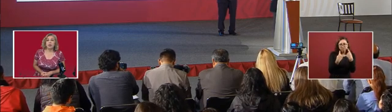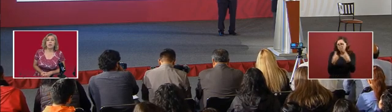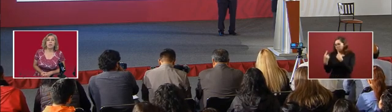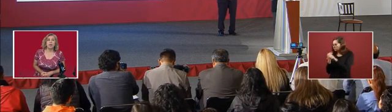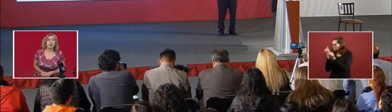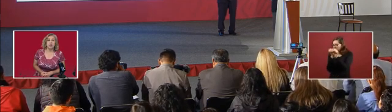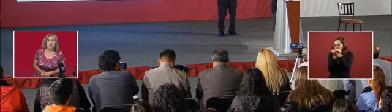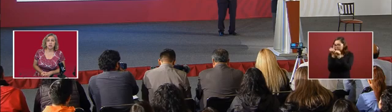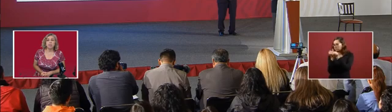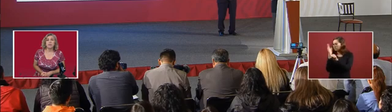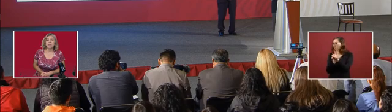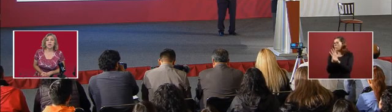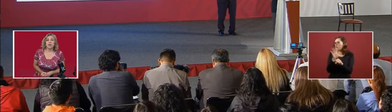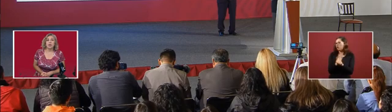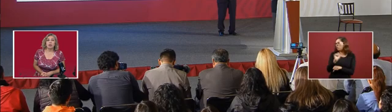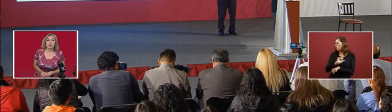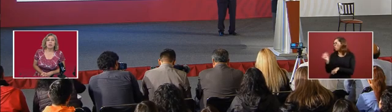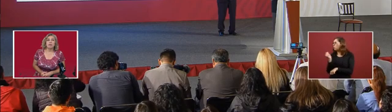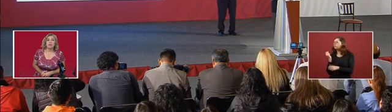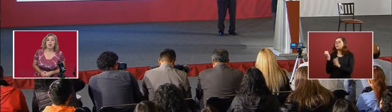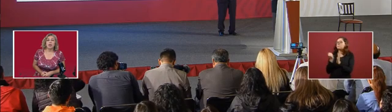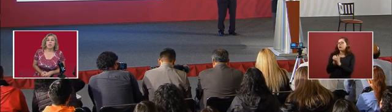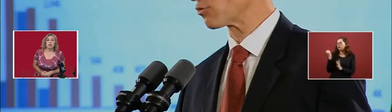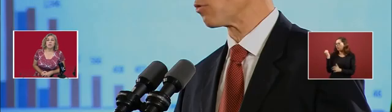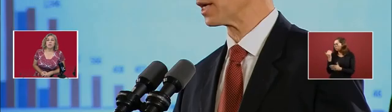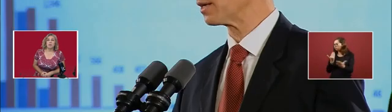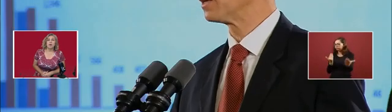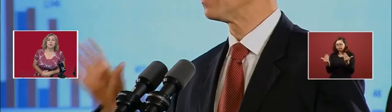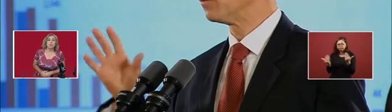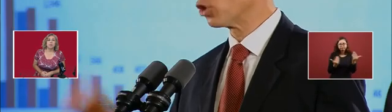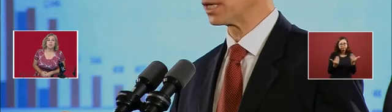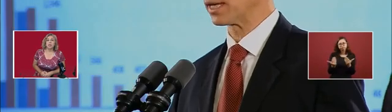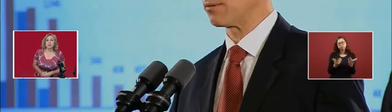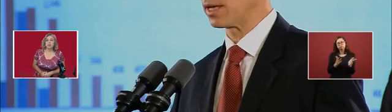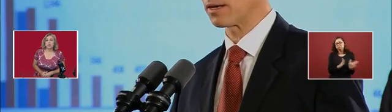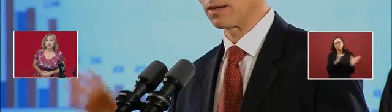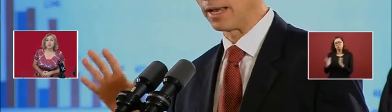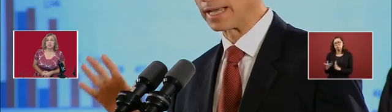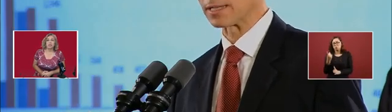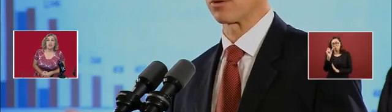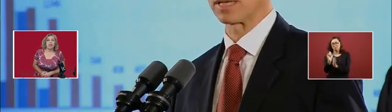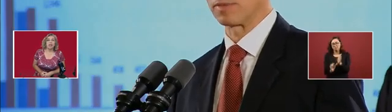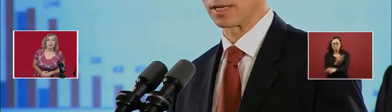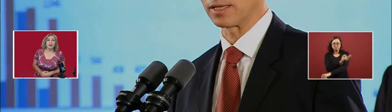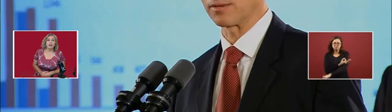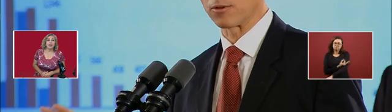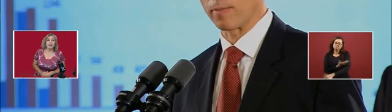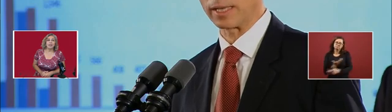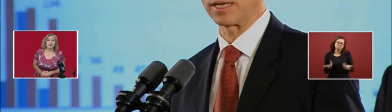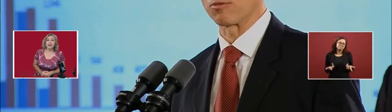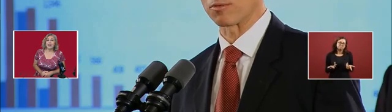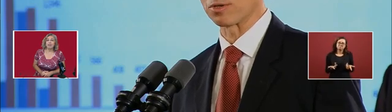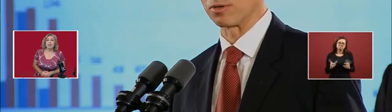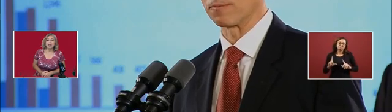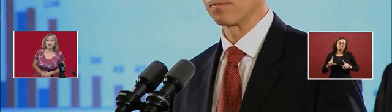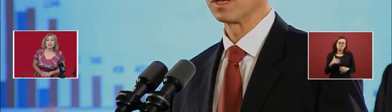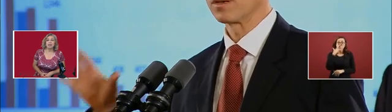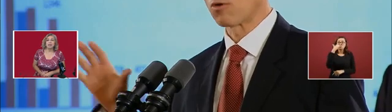take advantage. Now we're doing things very transparently, and we consulted the health